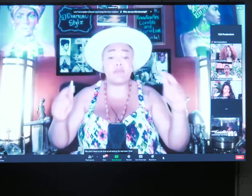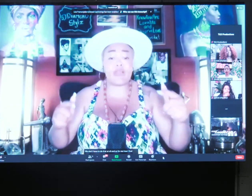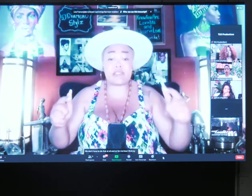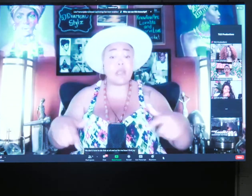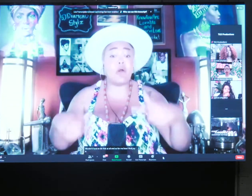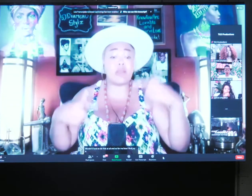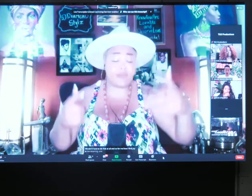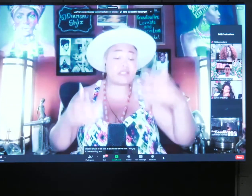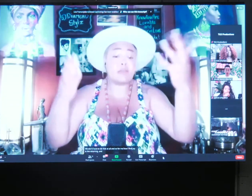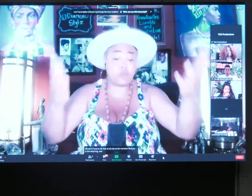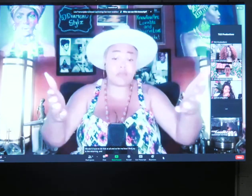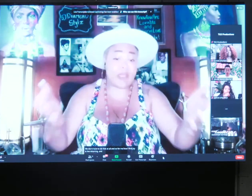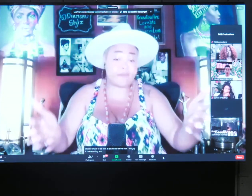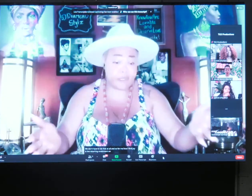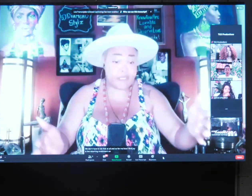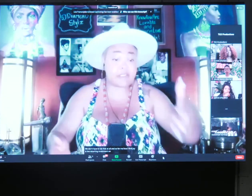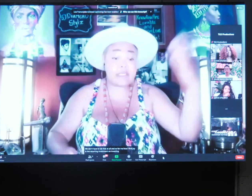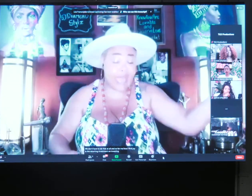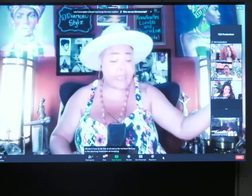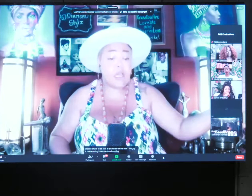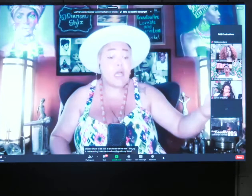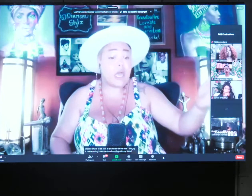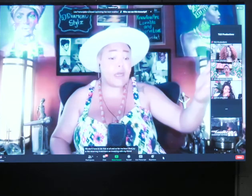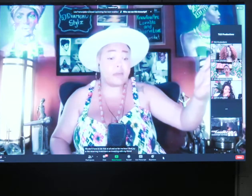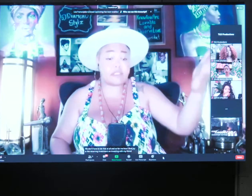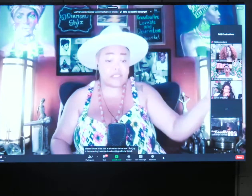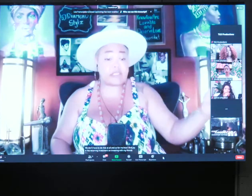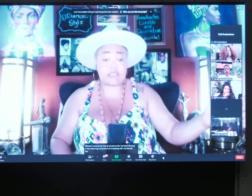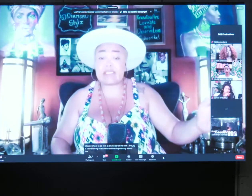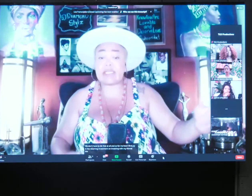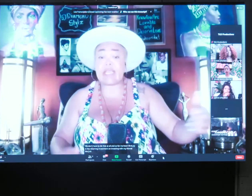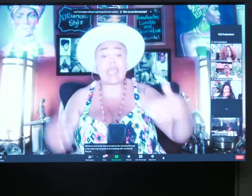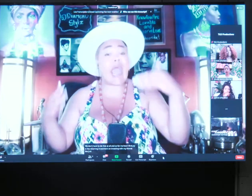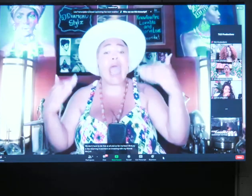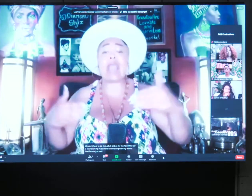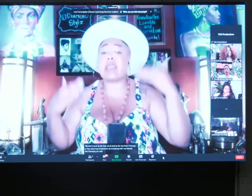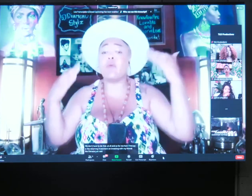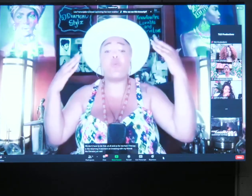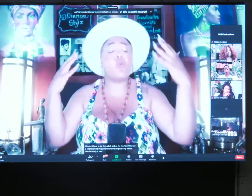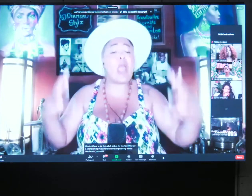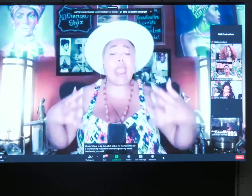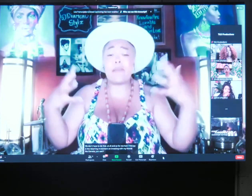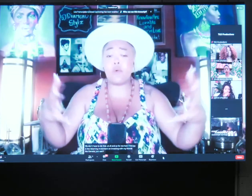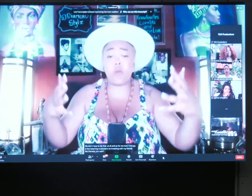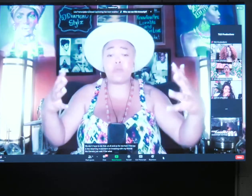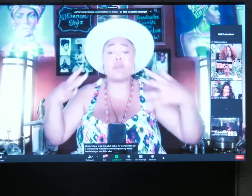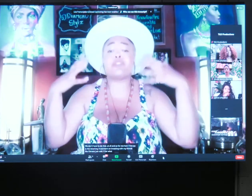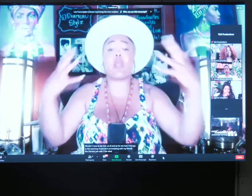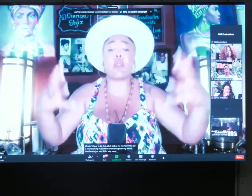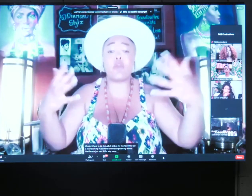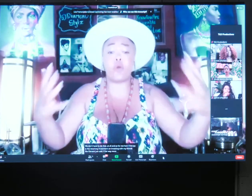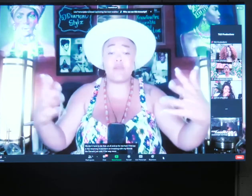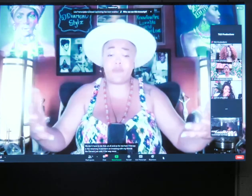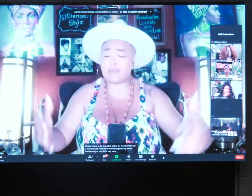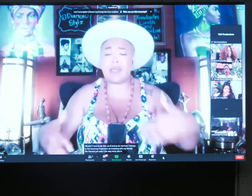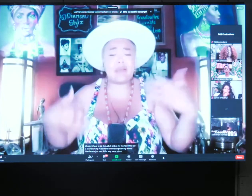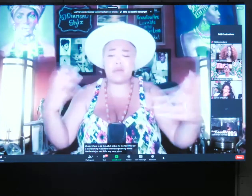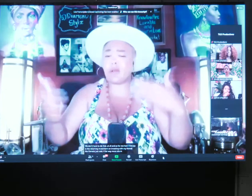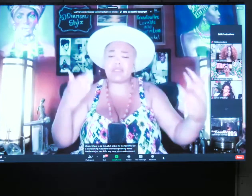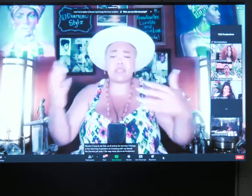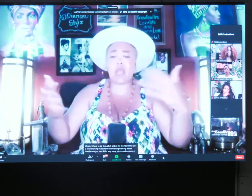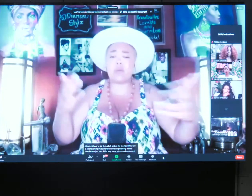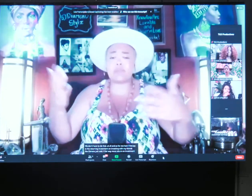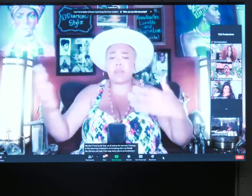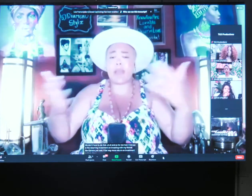on investment on investing with my friends. Like Janicia just said, I get way more return on investment. And